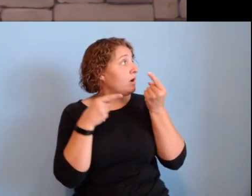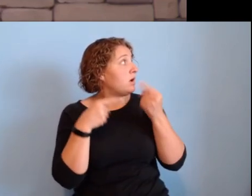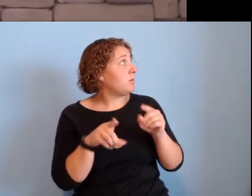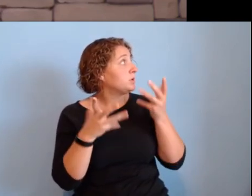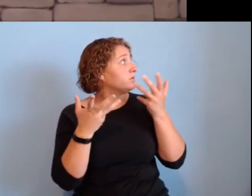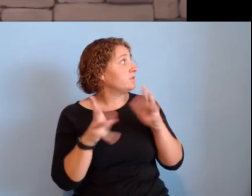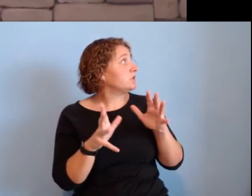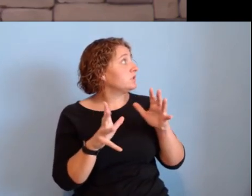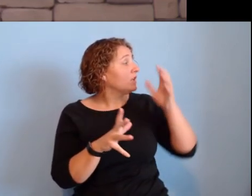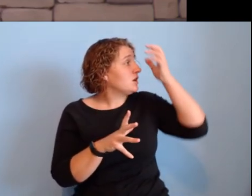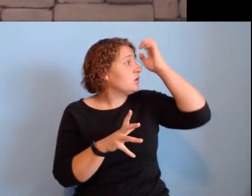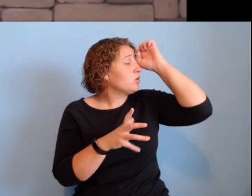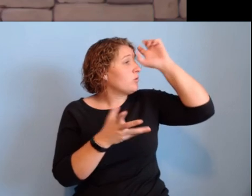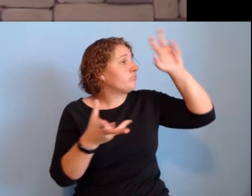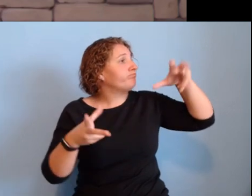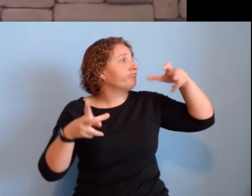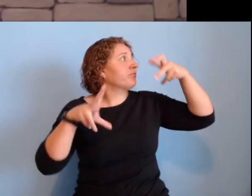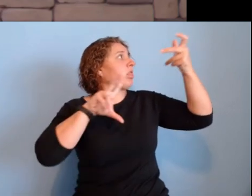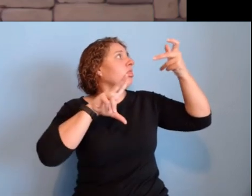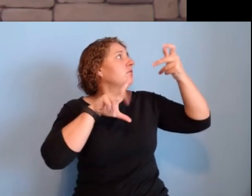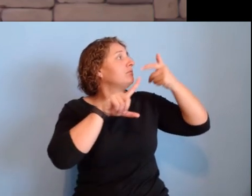Europe was in chaos from some of it.